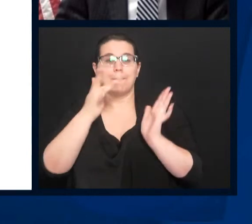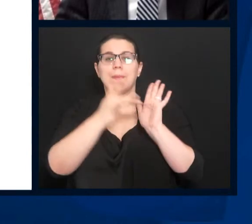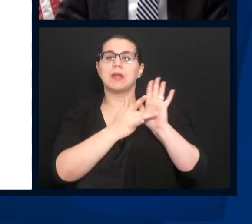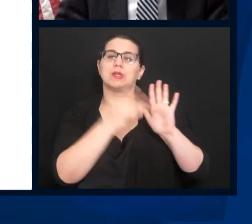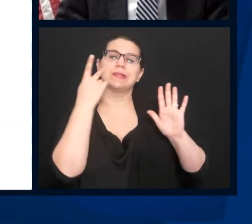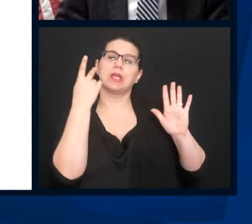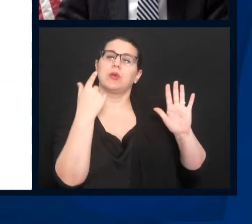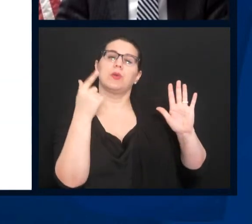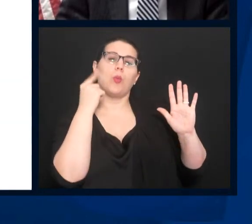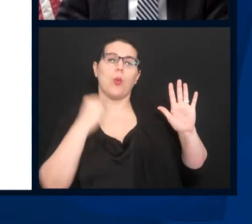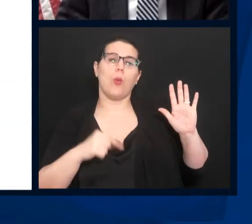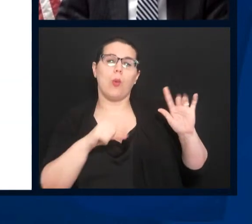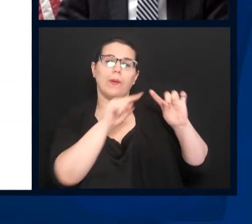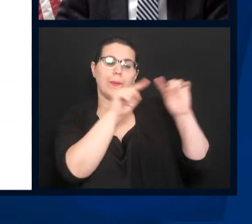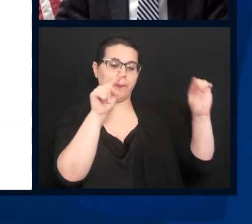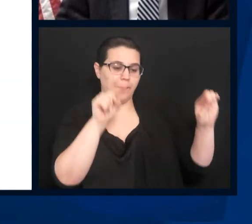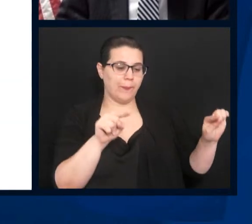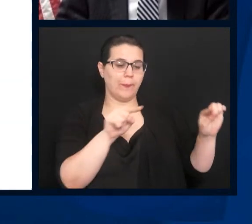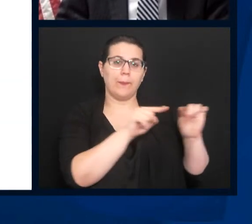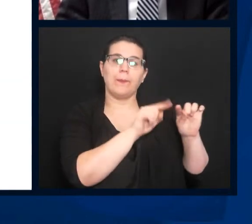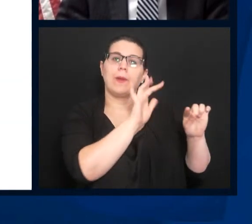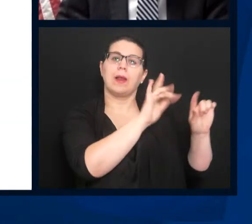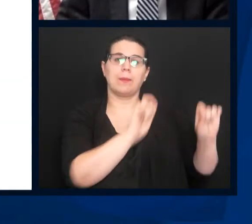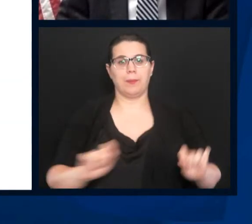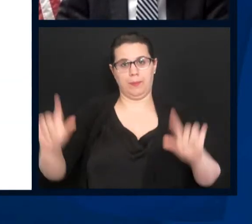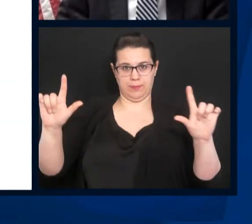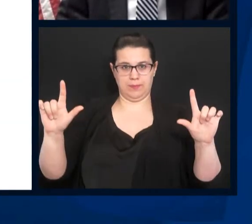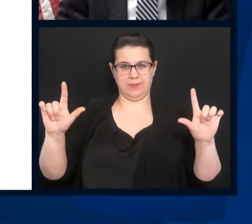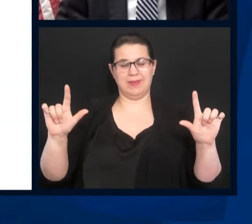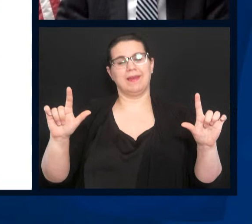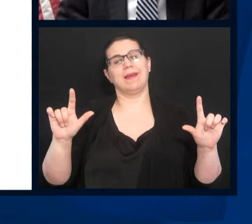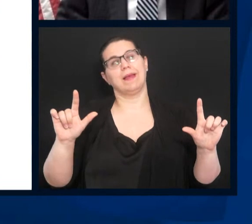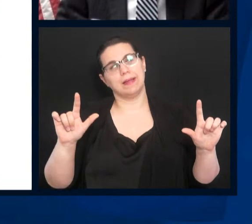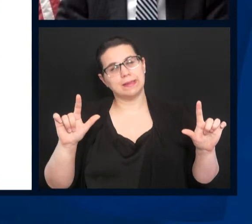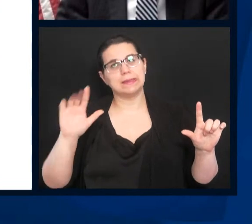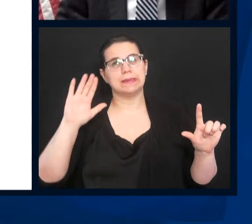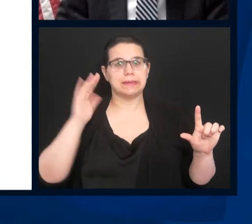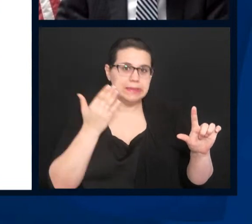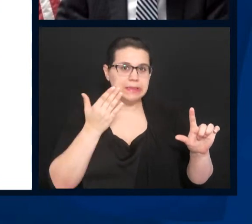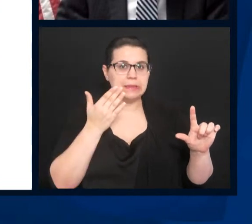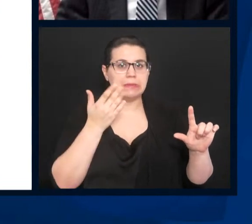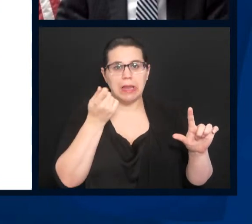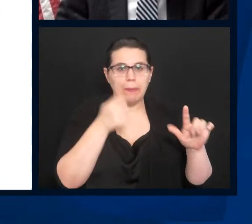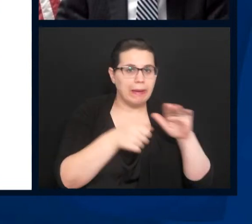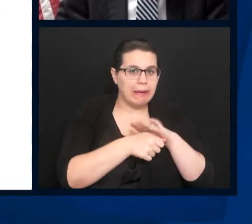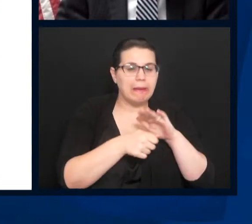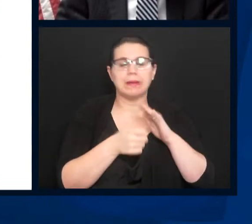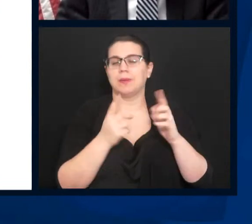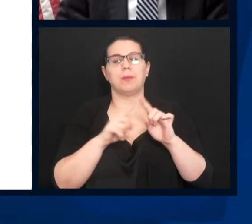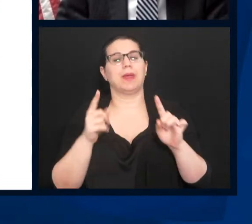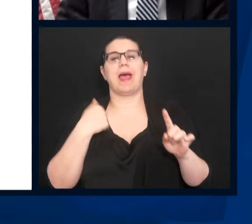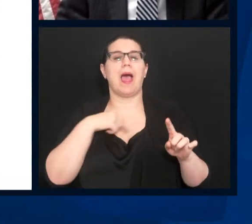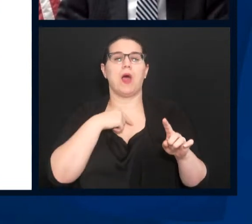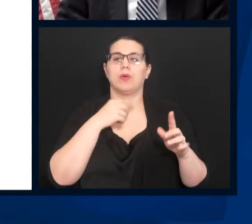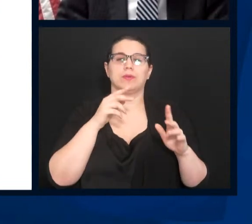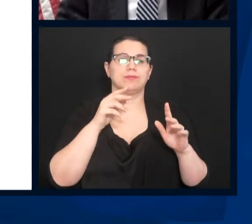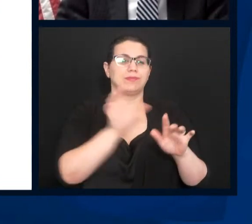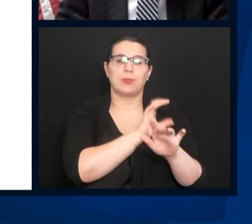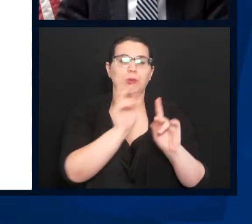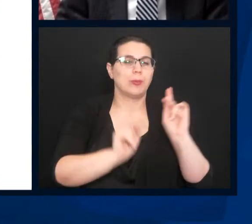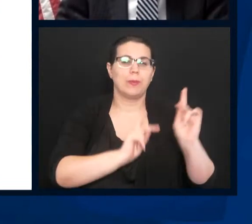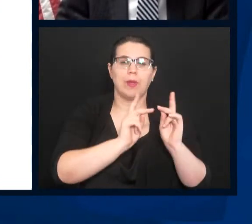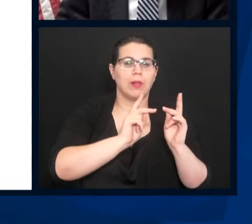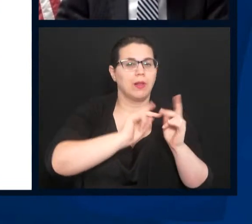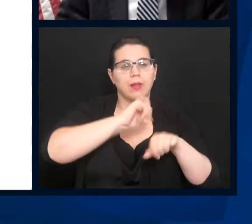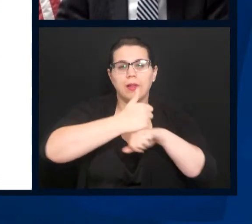average deaths. That's where that graph is. It seems a little hidden. Again, our dashboard folks have done just a terrific job.